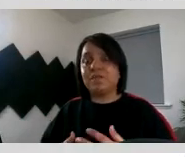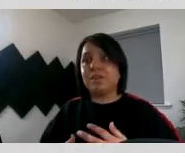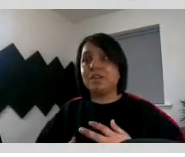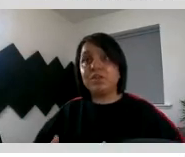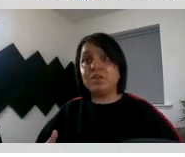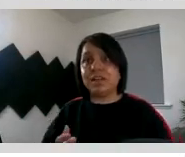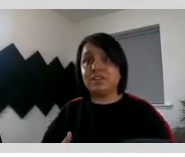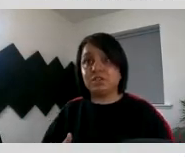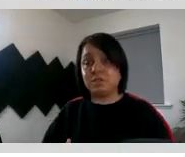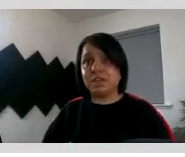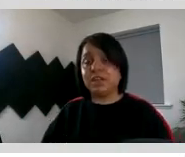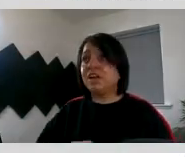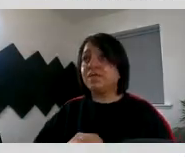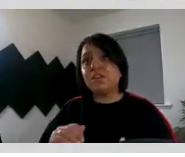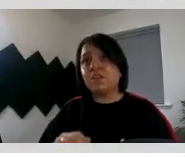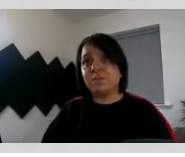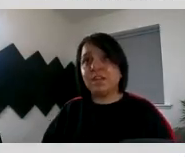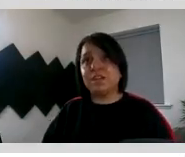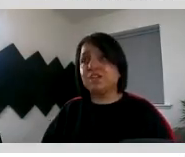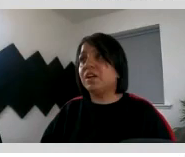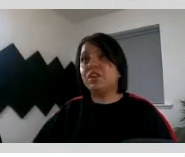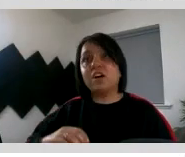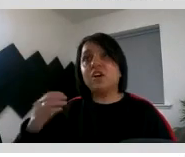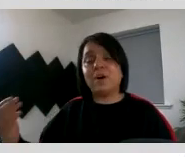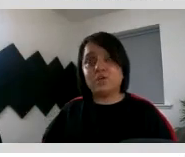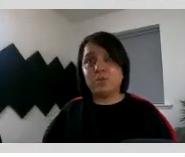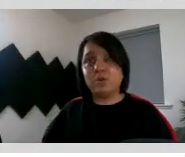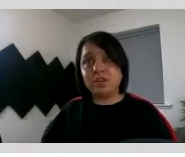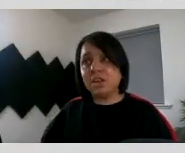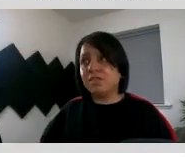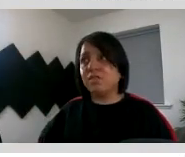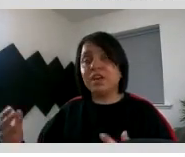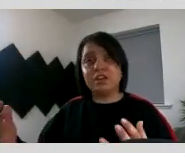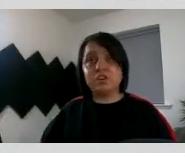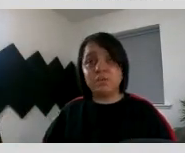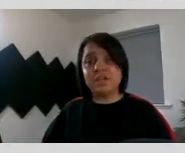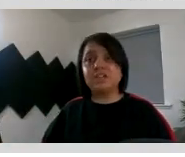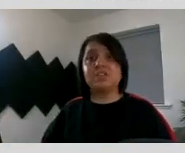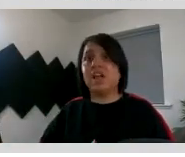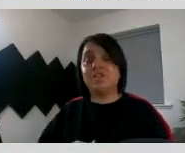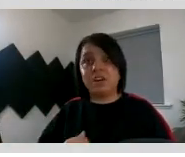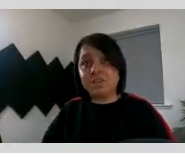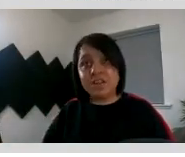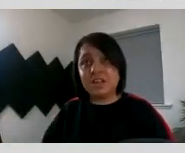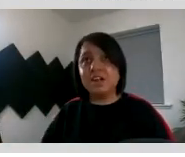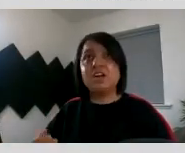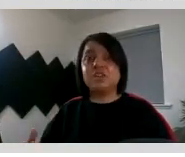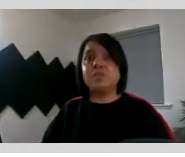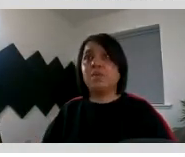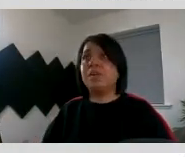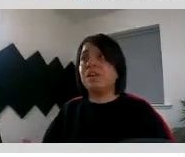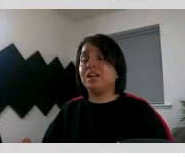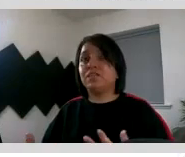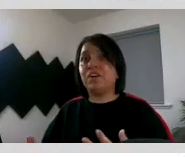get legal status or something. They don't speak English. They're not going to go out to work for English companies because they haven't got a visa. So they'll